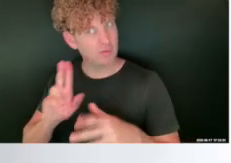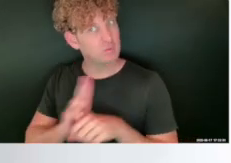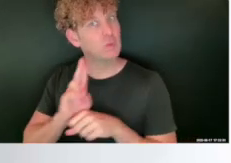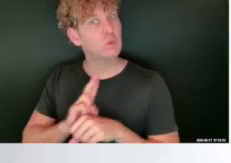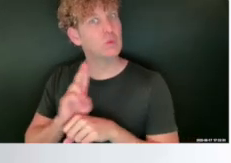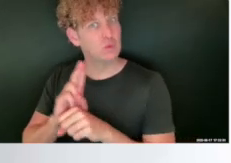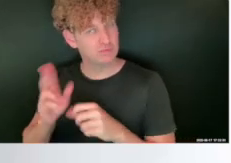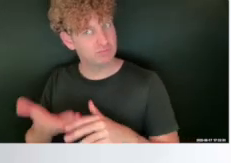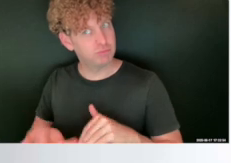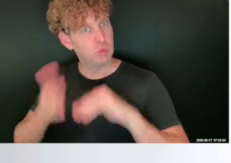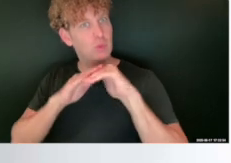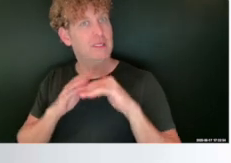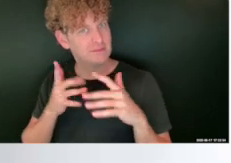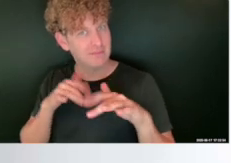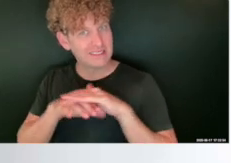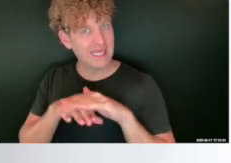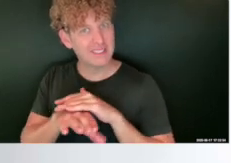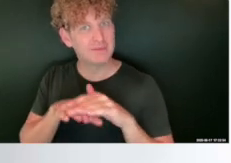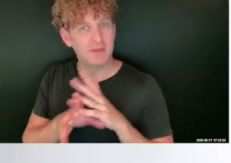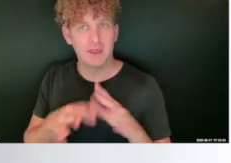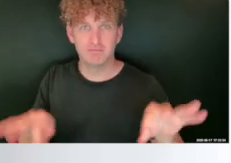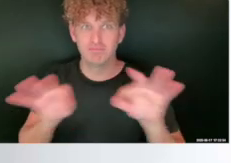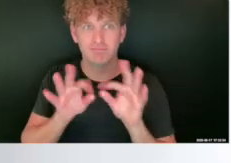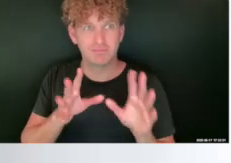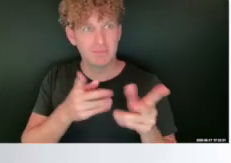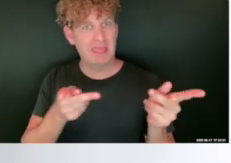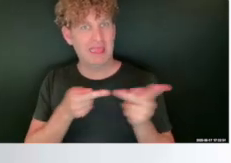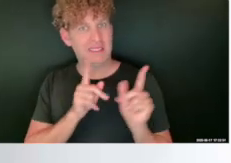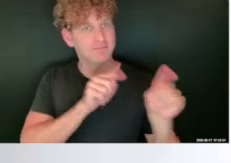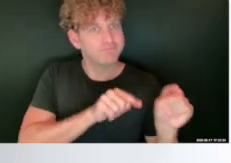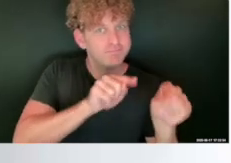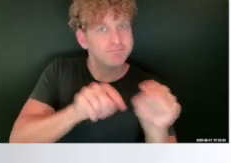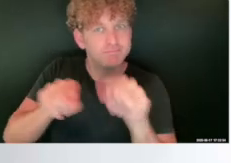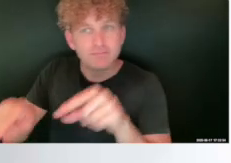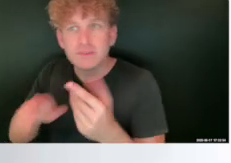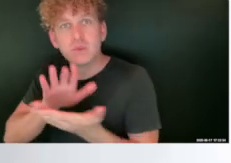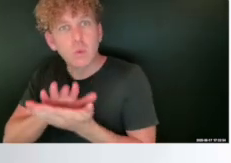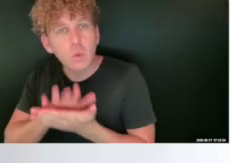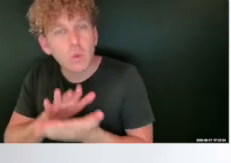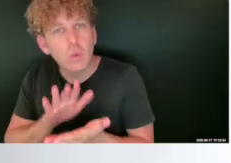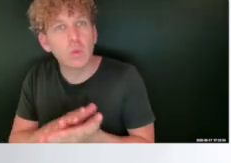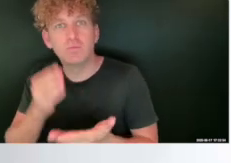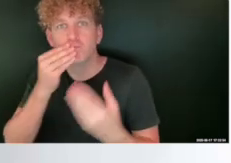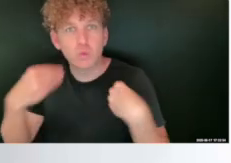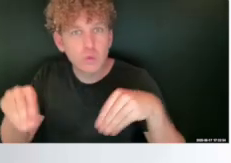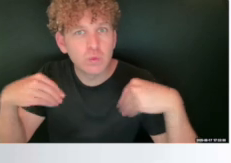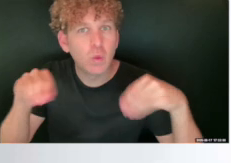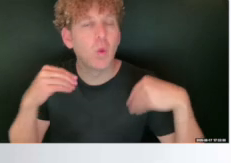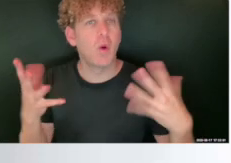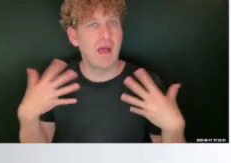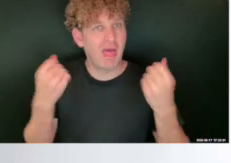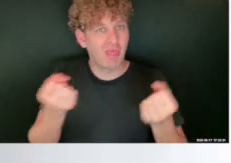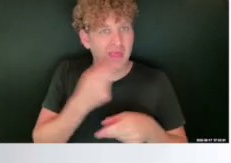74 grantees. The administrator team consists of CARB's grantee,